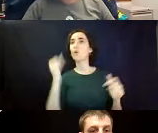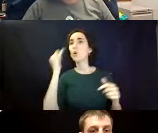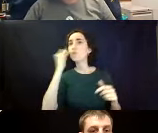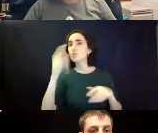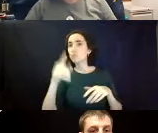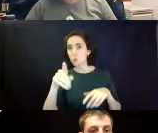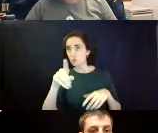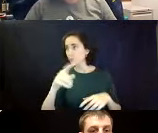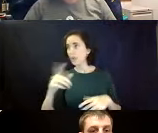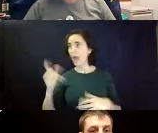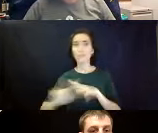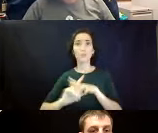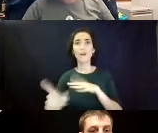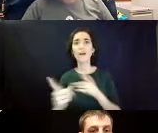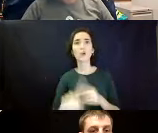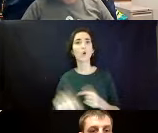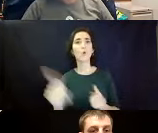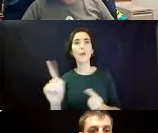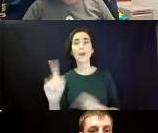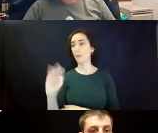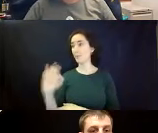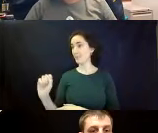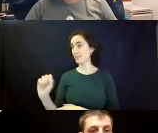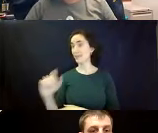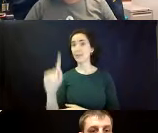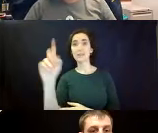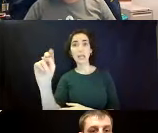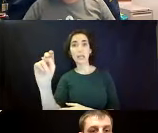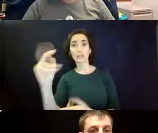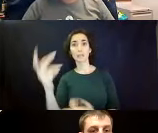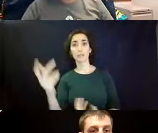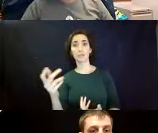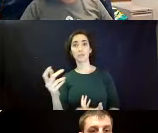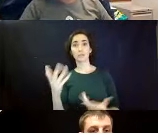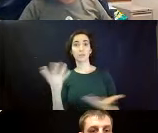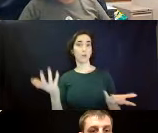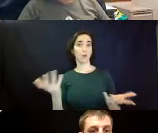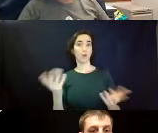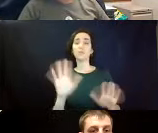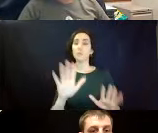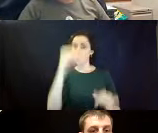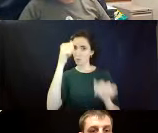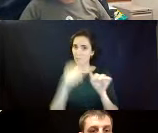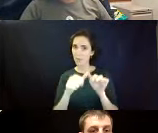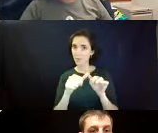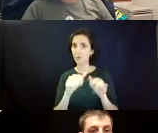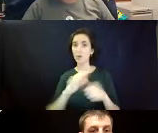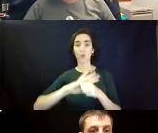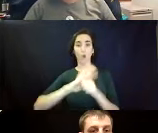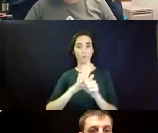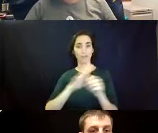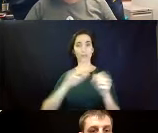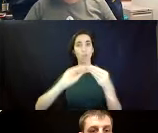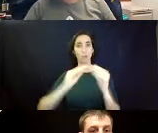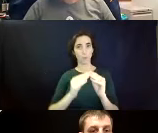Do you want to go to Mississippi? Do you want to go to Tennessee? Do you want to go? Just keep in mind the COVID